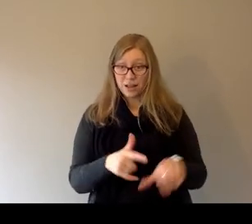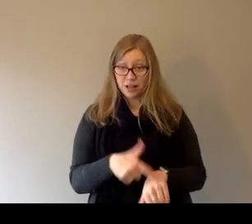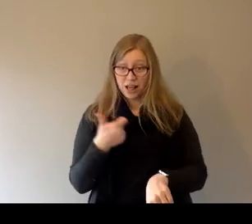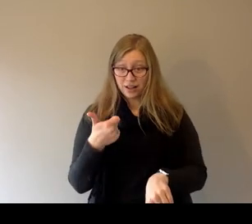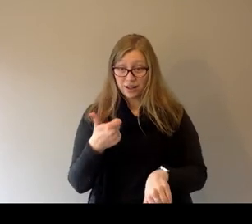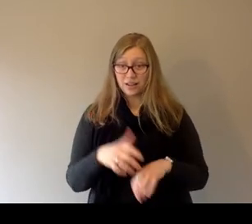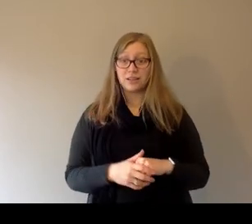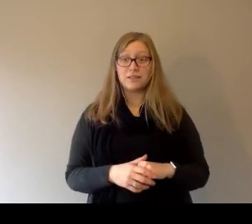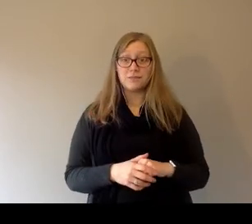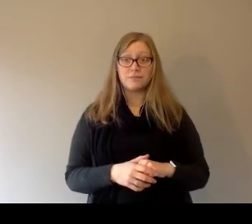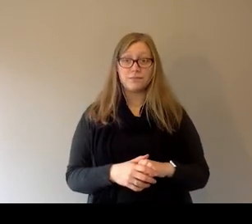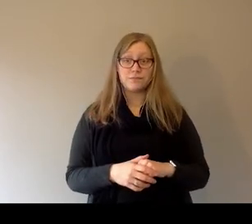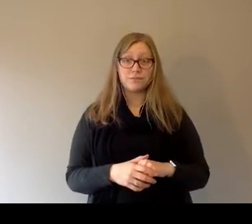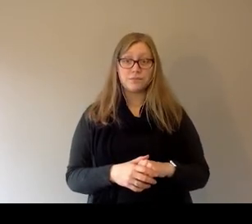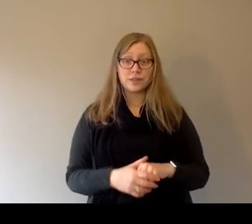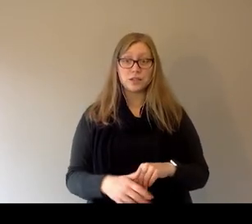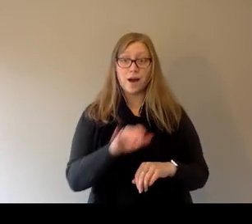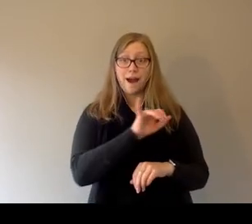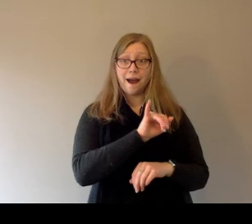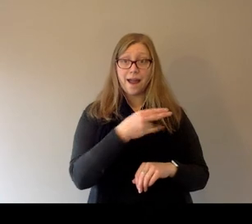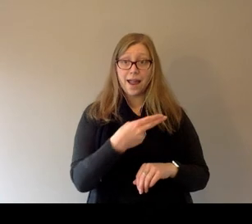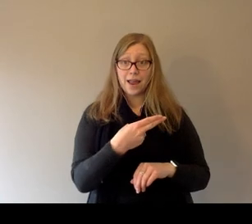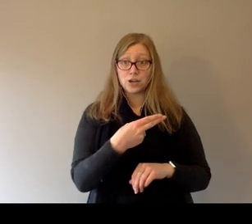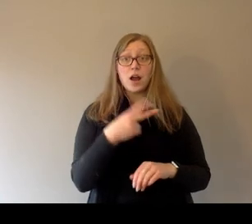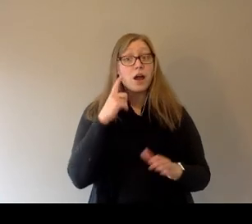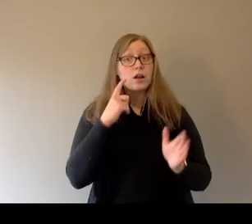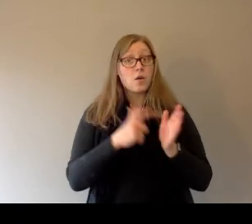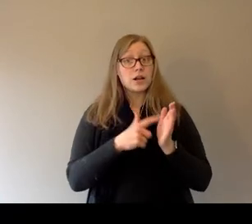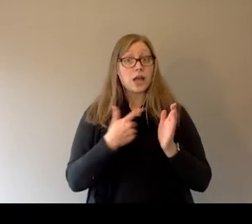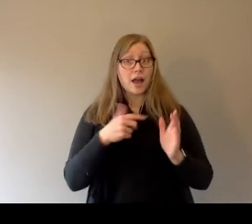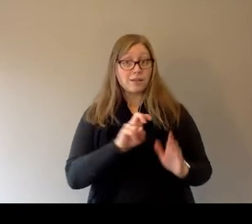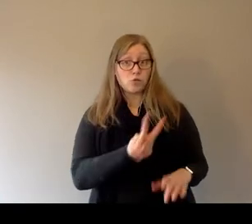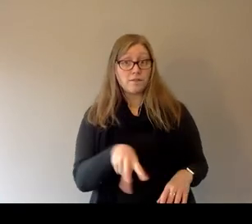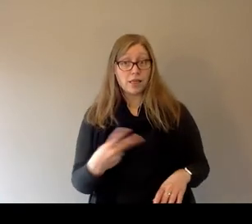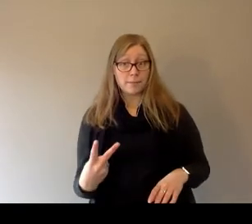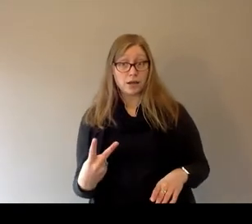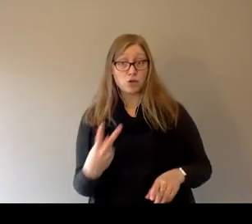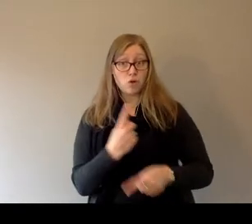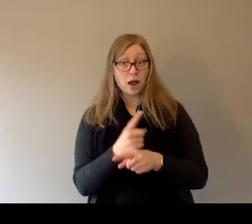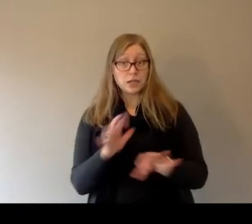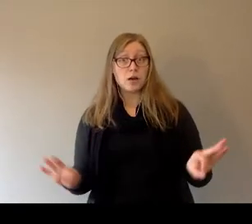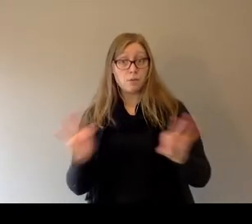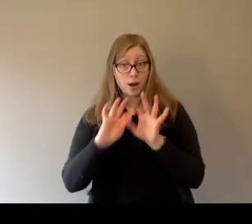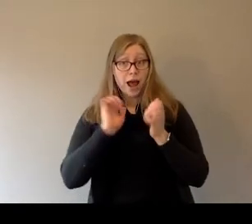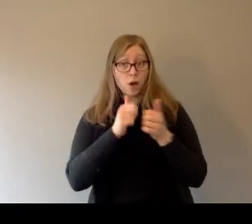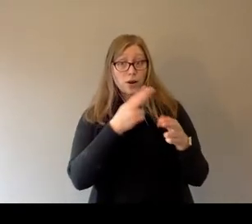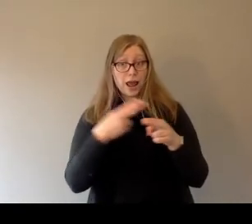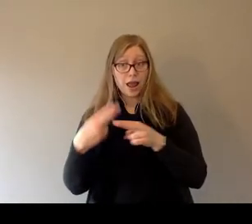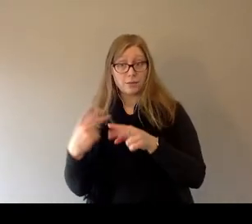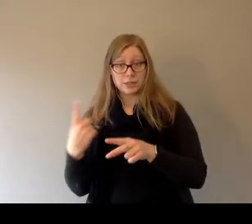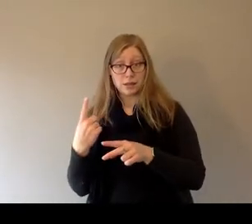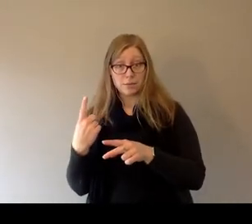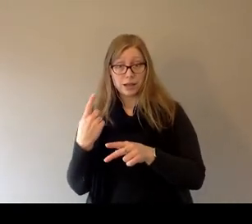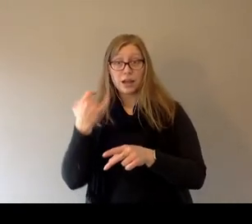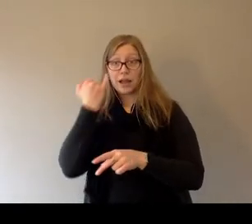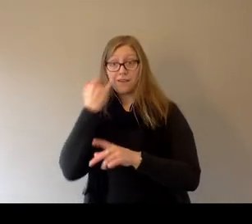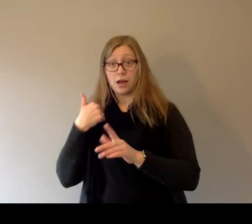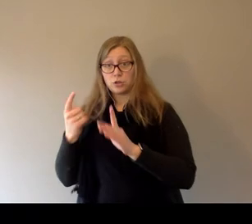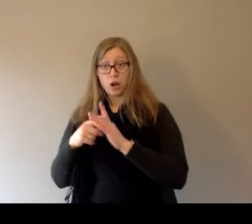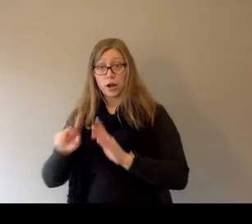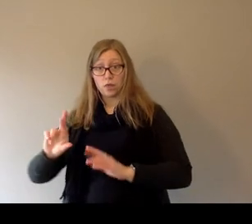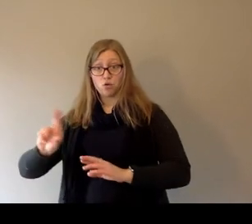IH. And notice I've got to go backwards because remember, it's important the way we name these. And if I'm going from the right angle to this acute